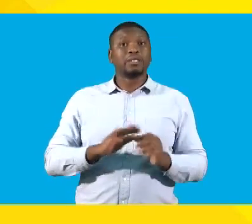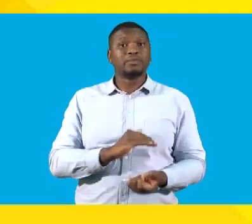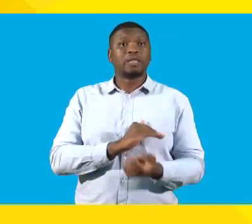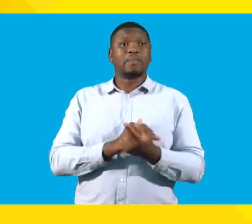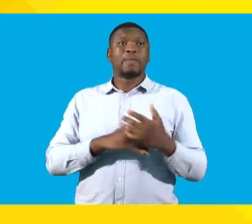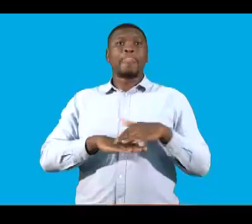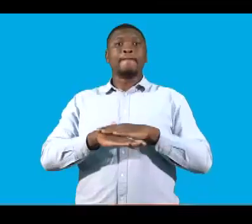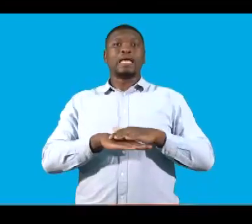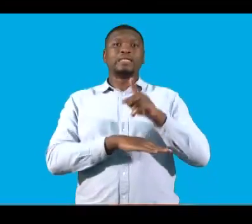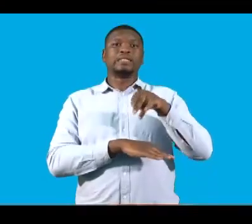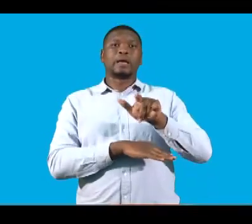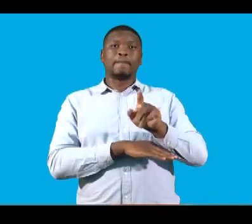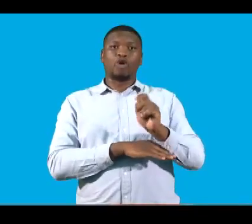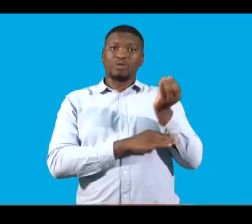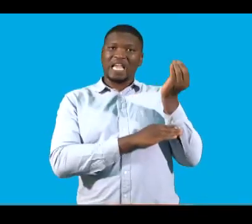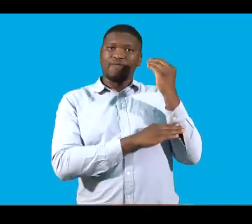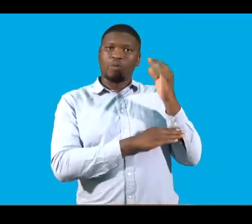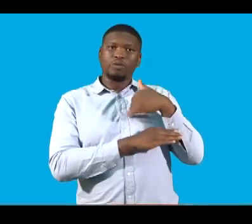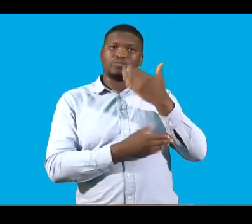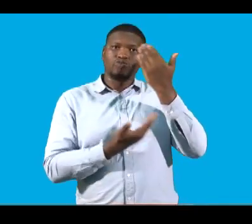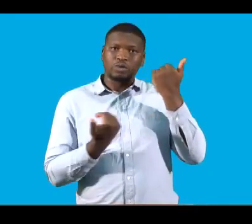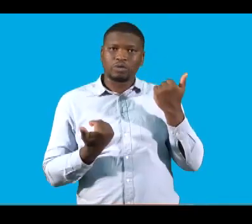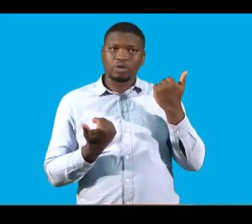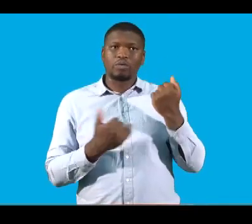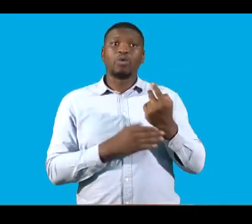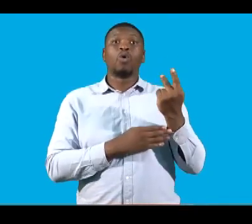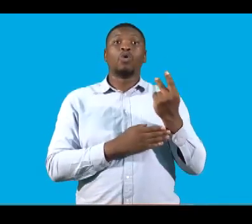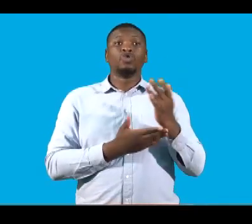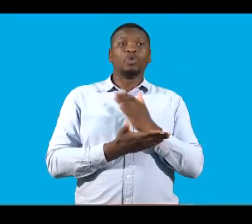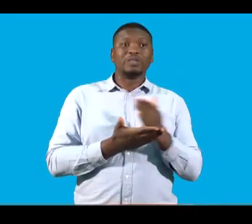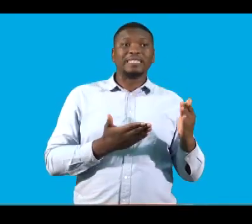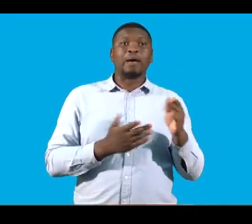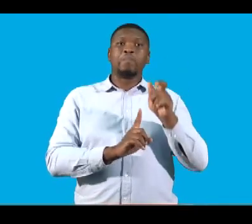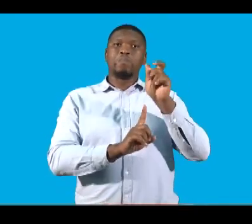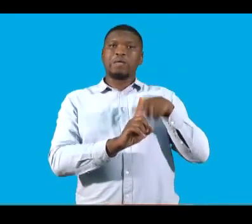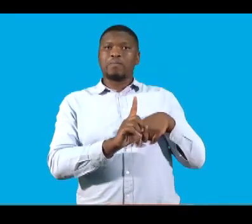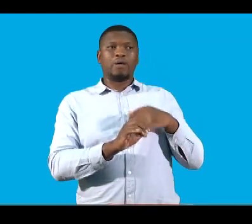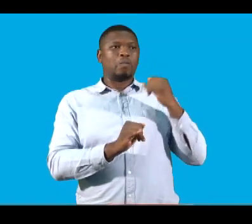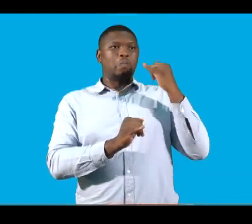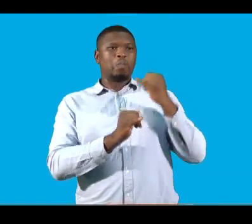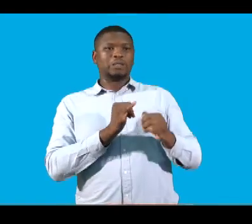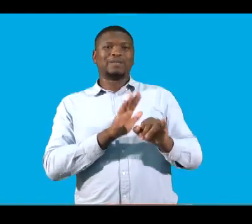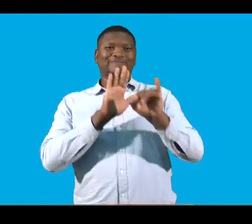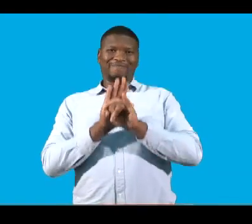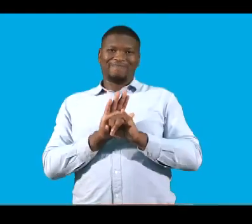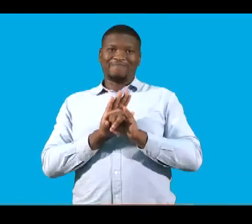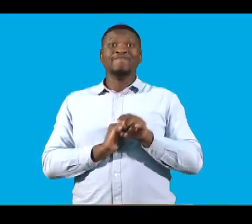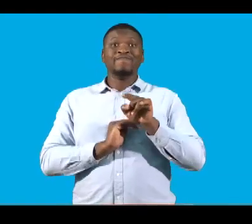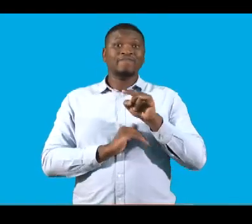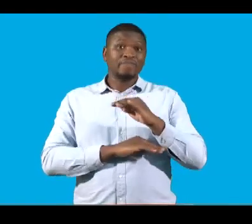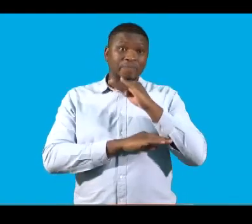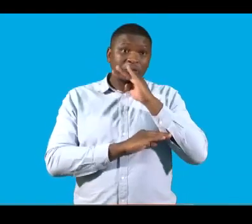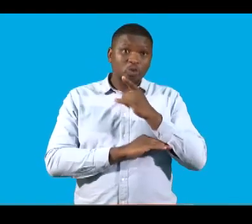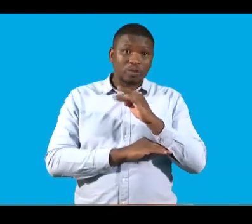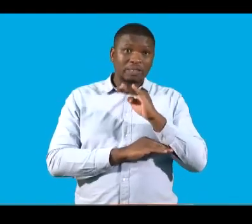some cases, basic plot details were not known and characters were incorrectly identified. This